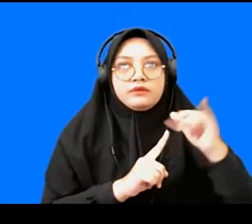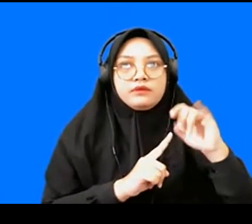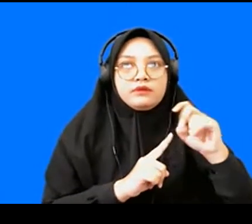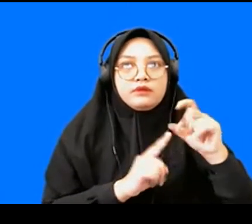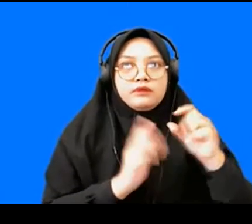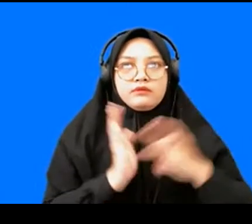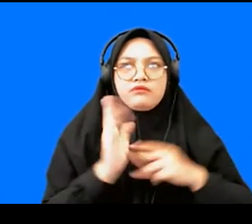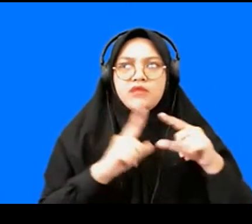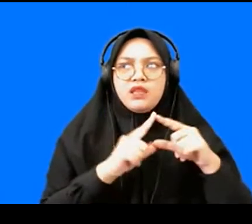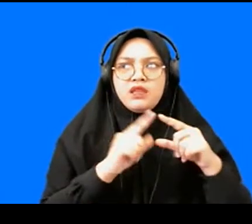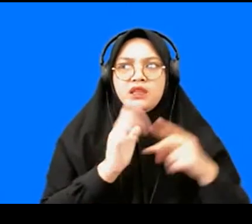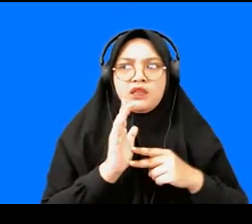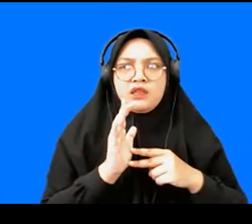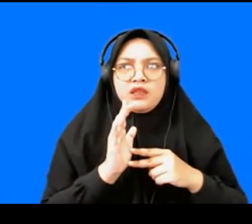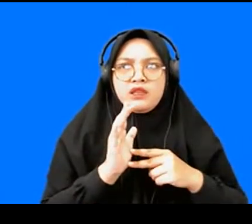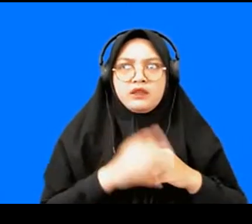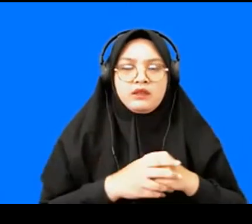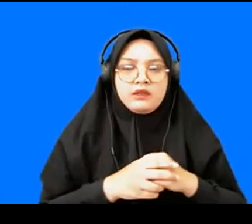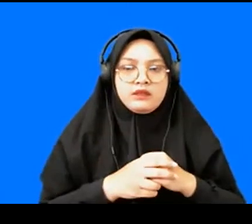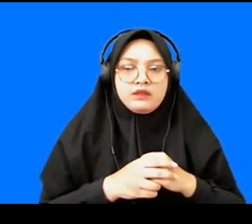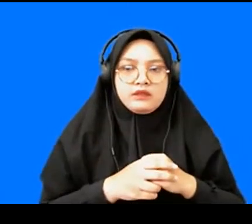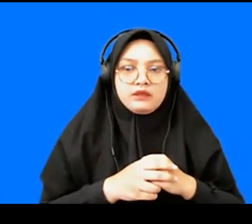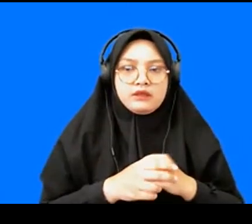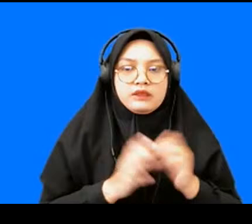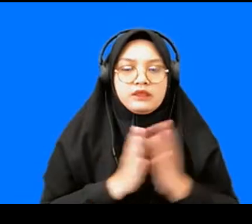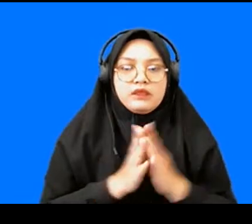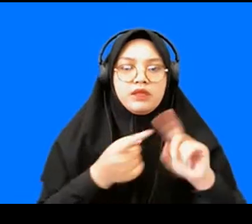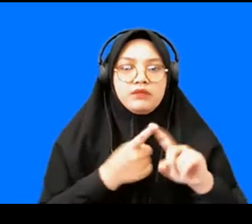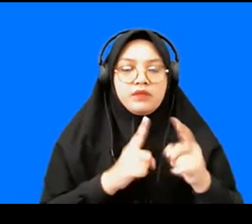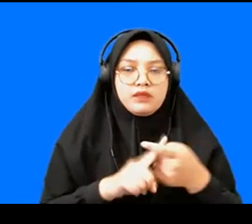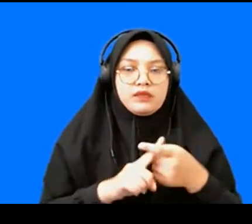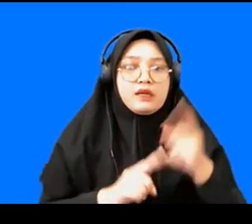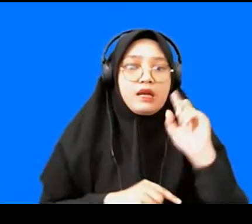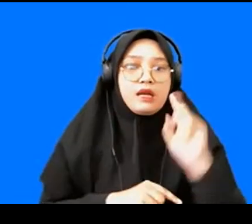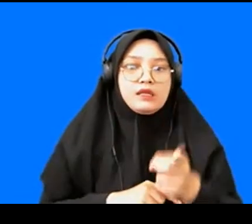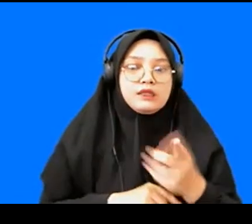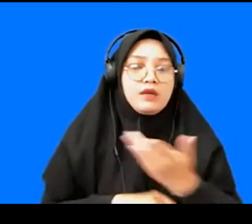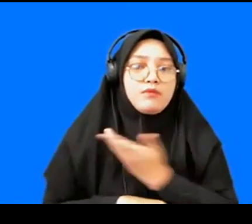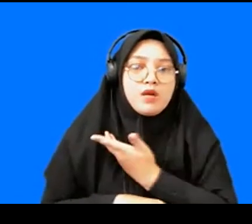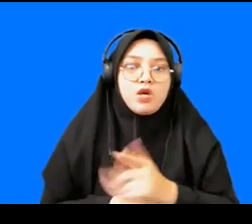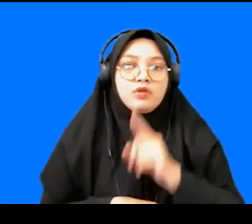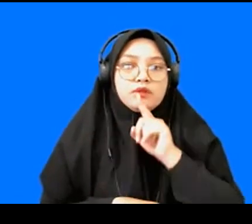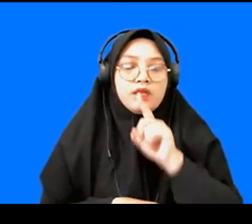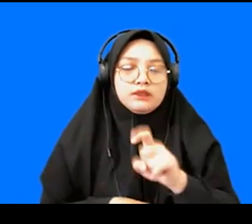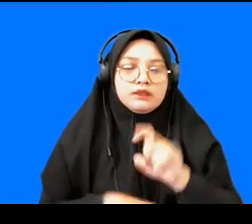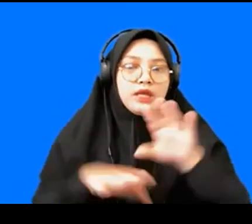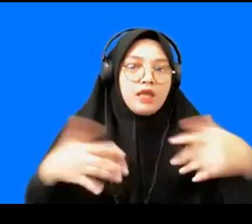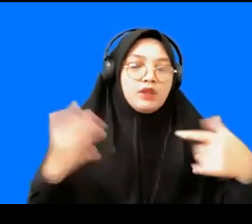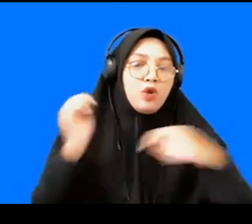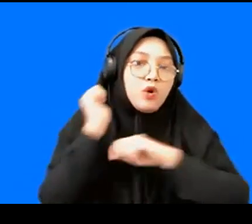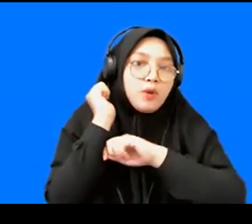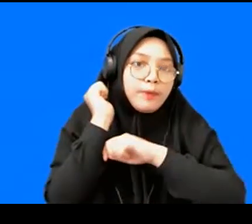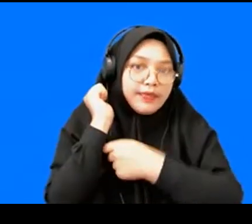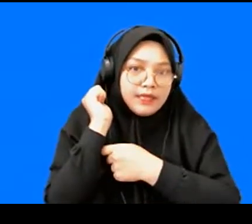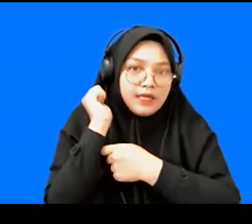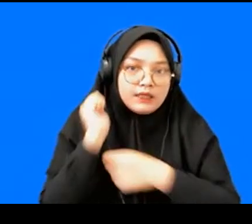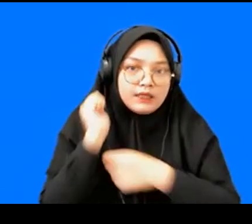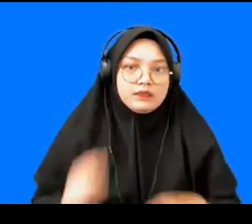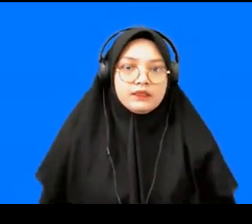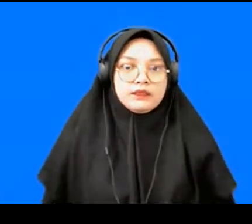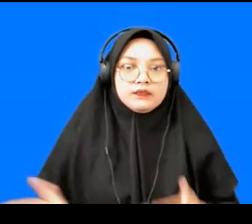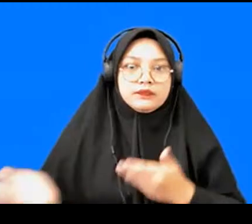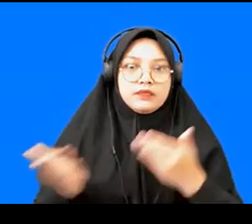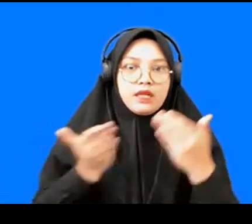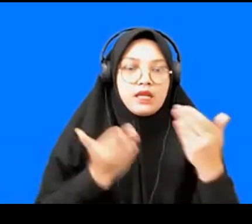for those of you, again, who have questions or comments, please note it in the piece of paper and pass it